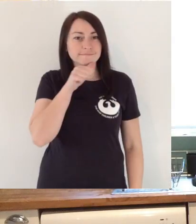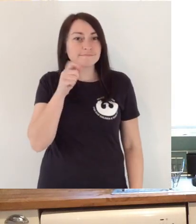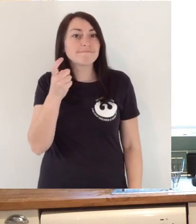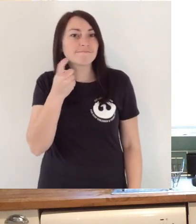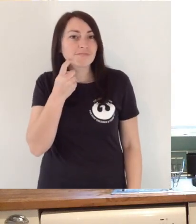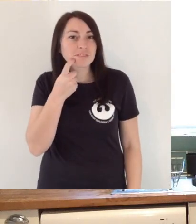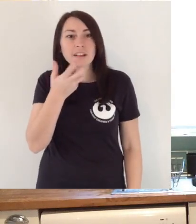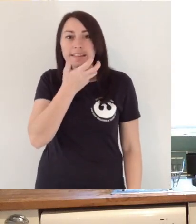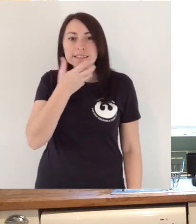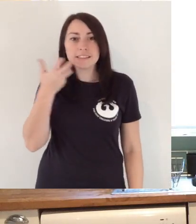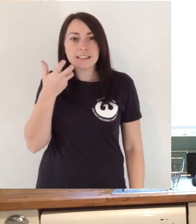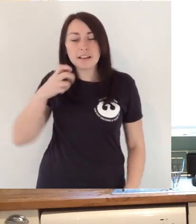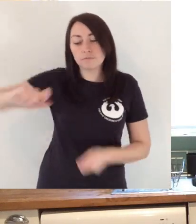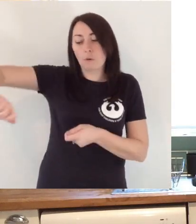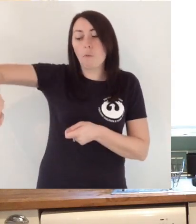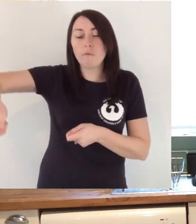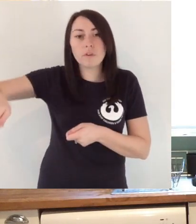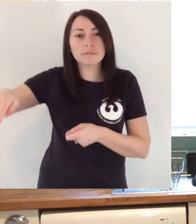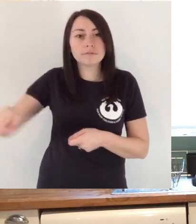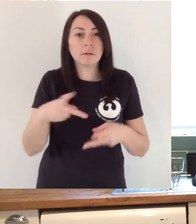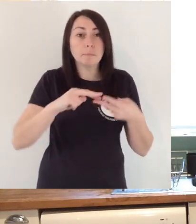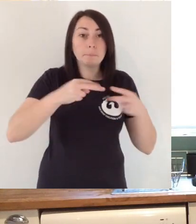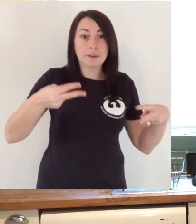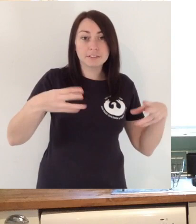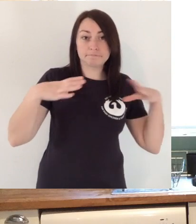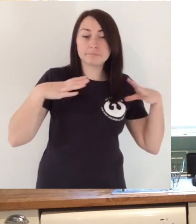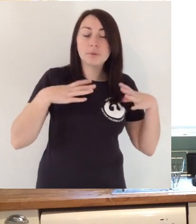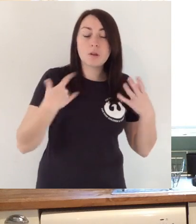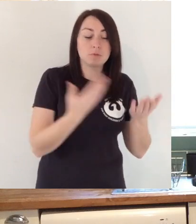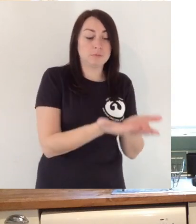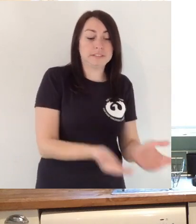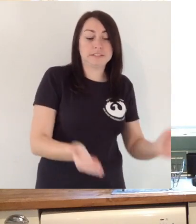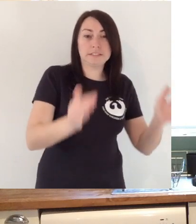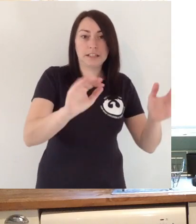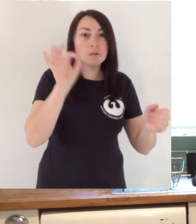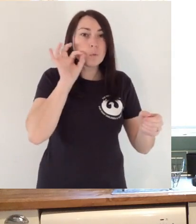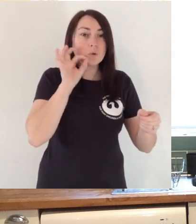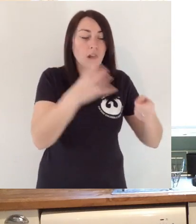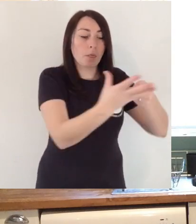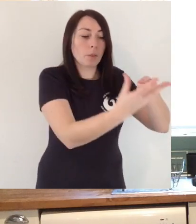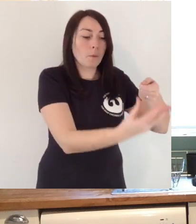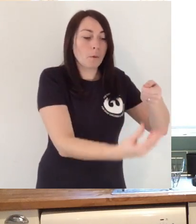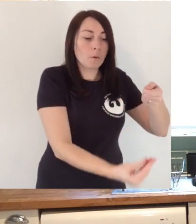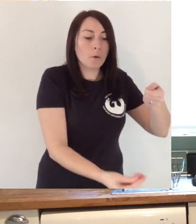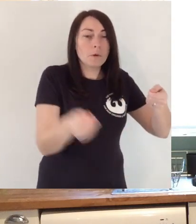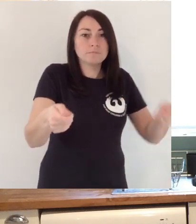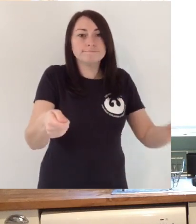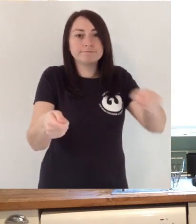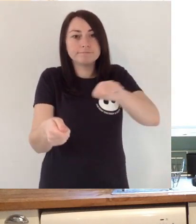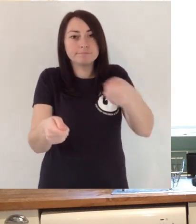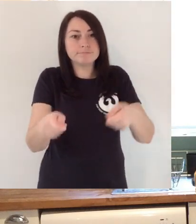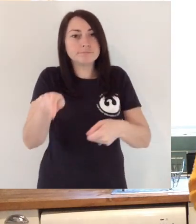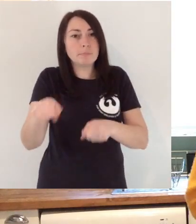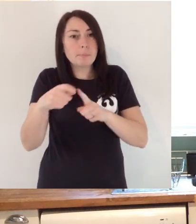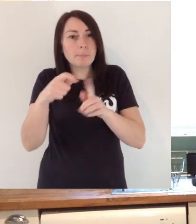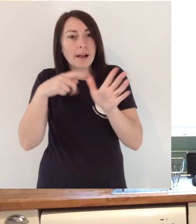They're all nice and soft, so I've taken them off of the heat and the pasta is ready. So I'm just going to drain that out of the sink quickly, and I'm going to pop them straight back into